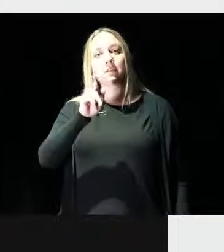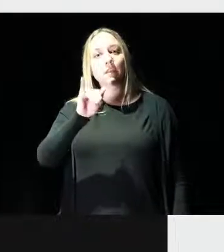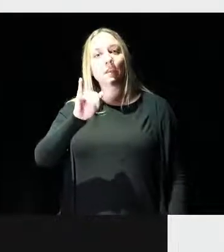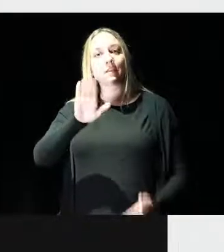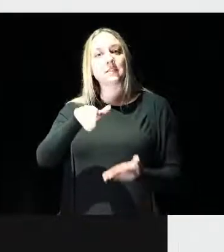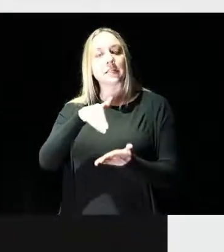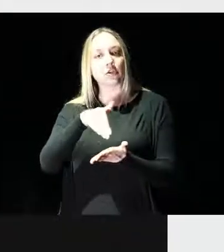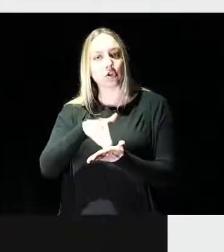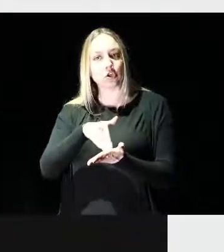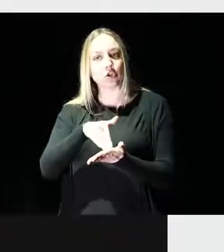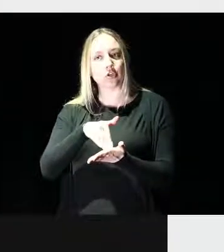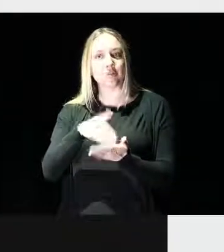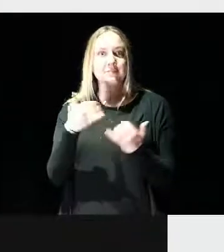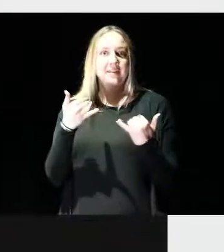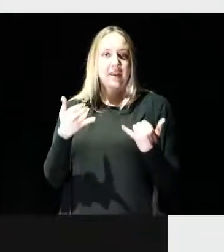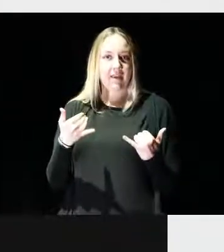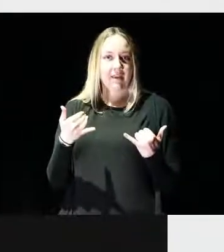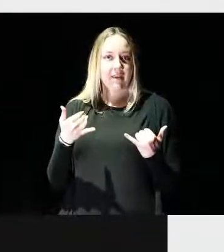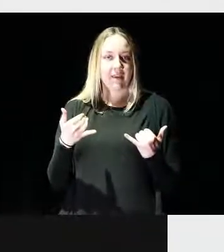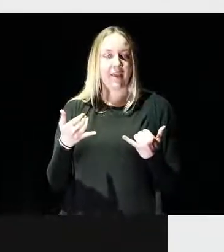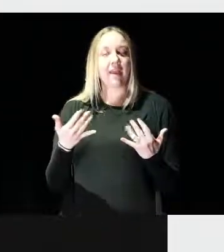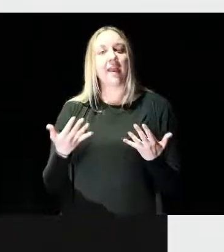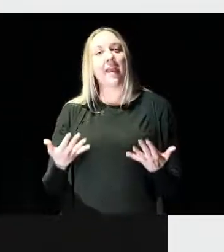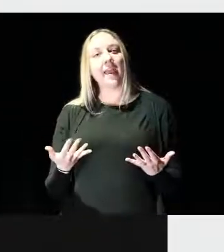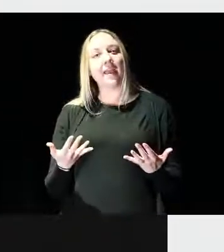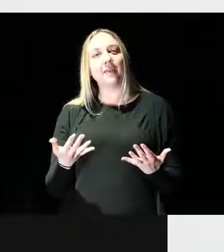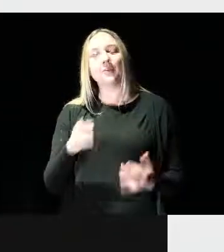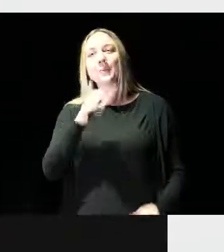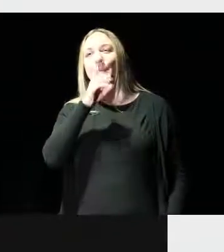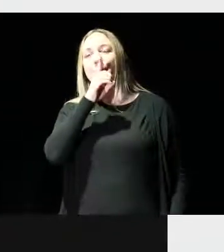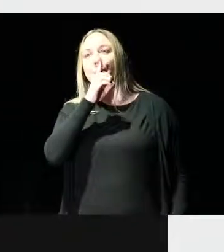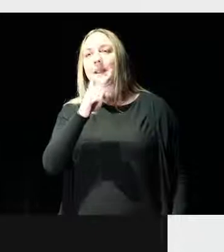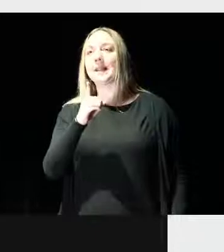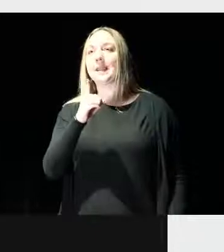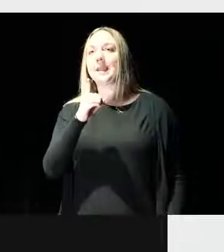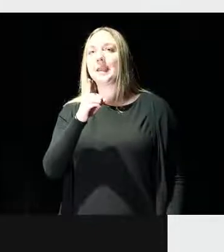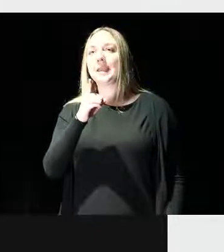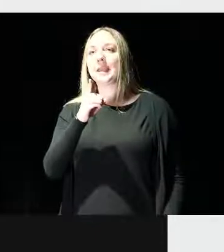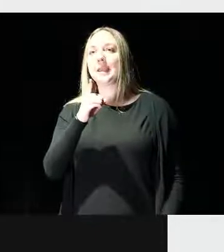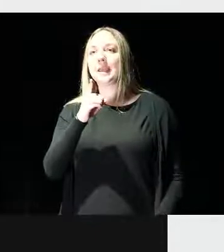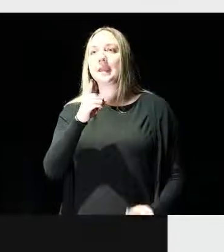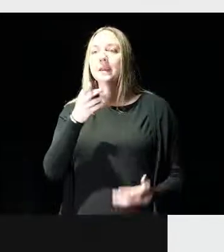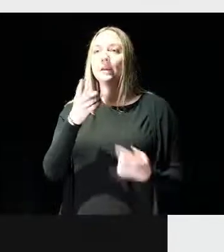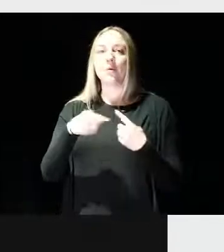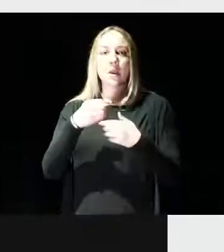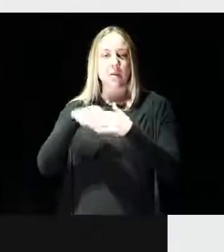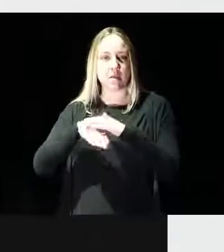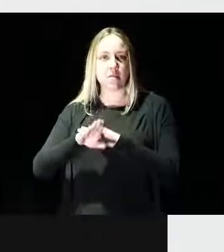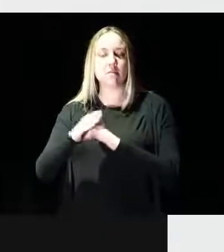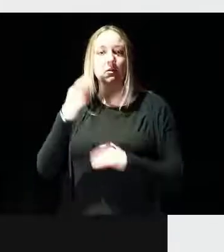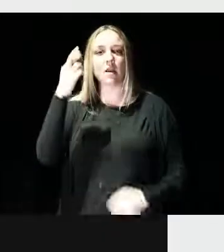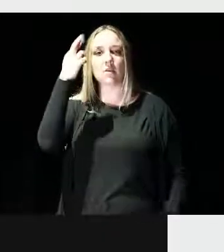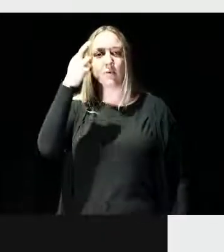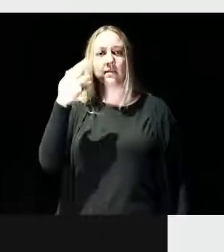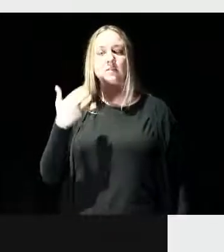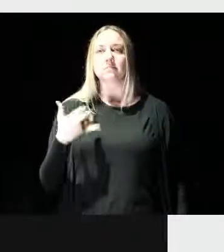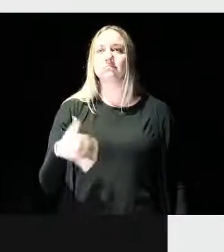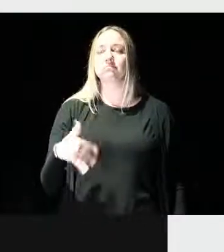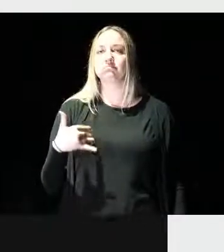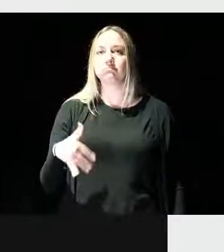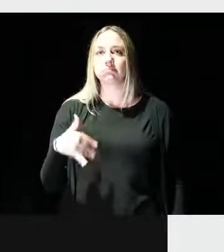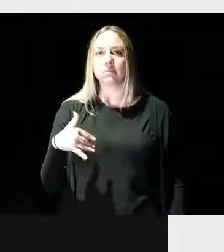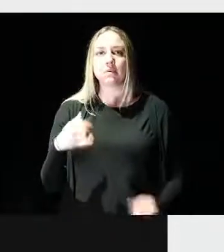the course of the day, and it's another one of those moments where you realize how many